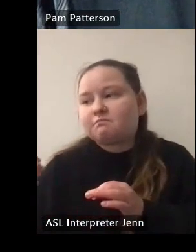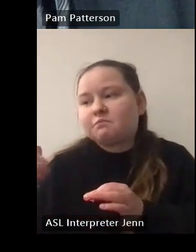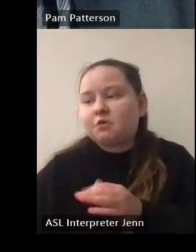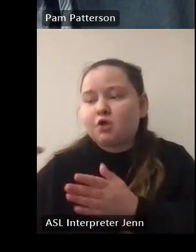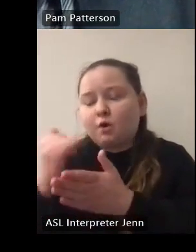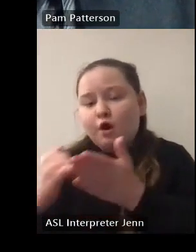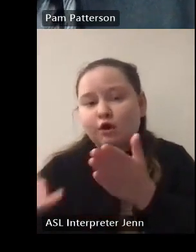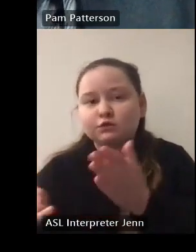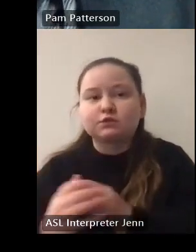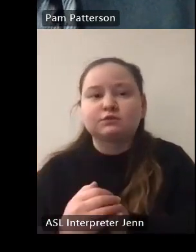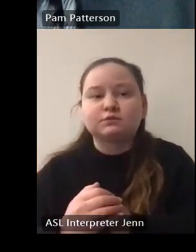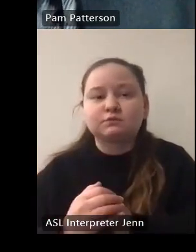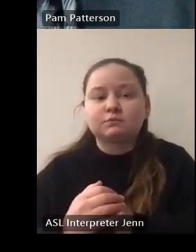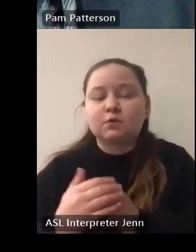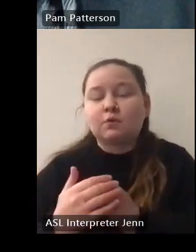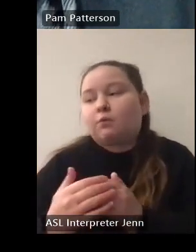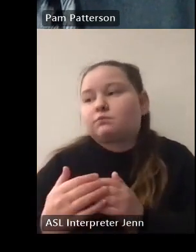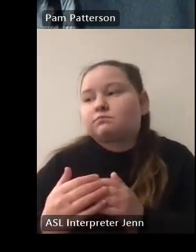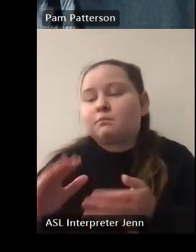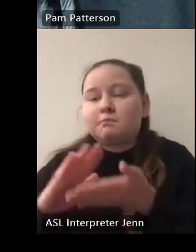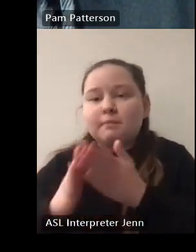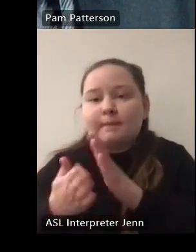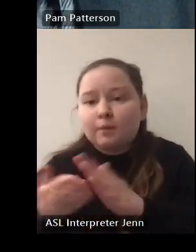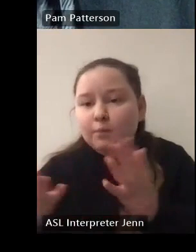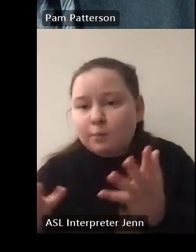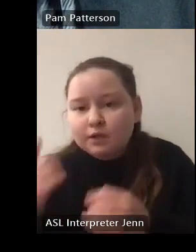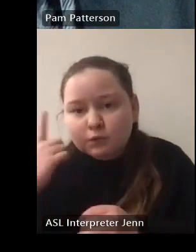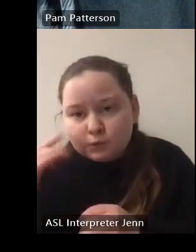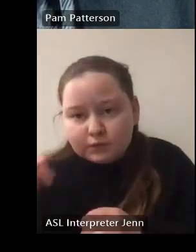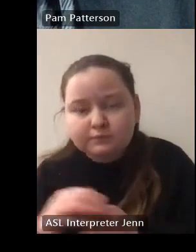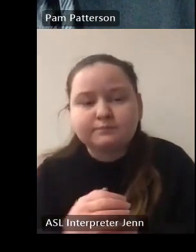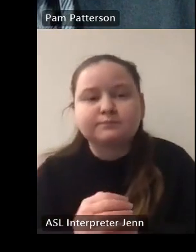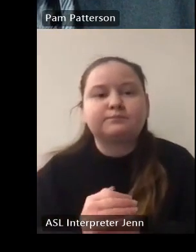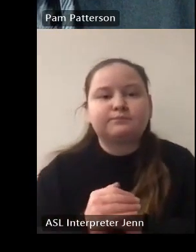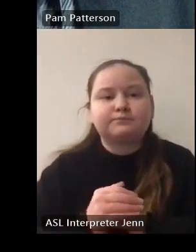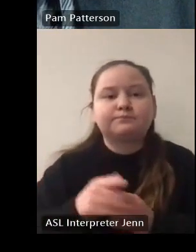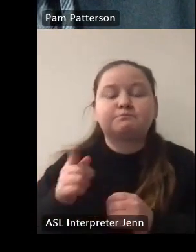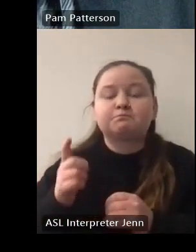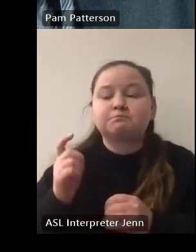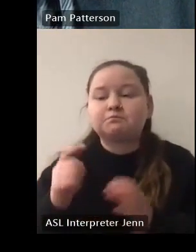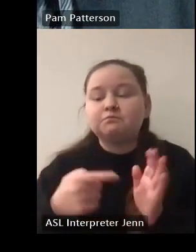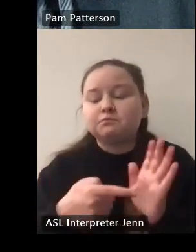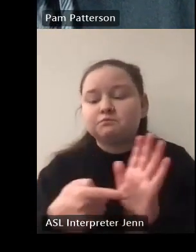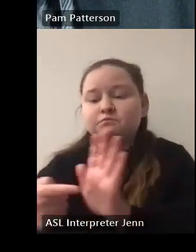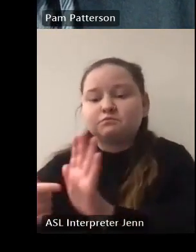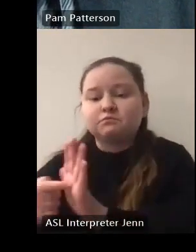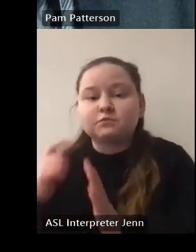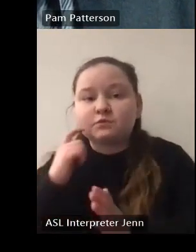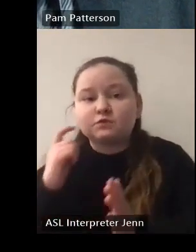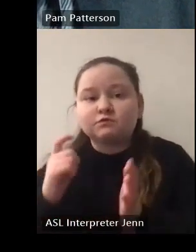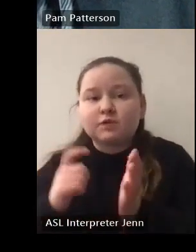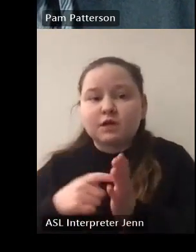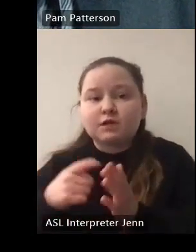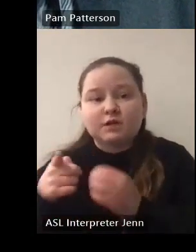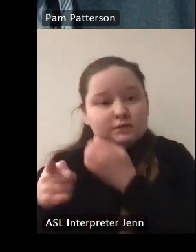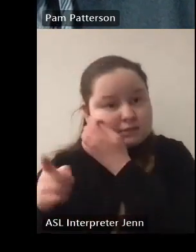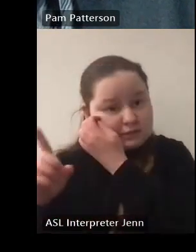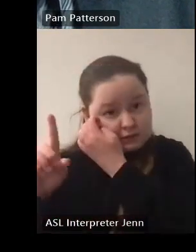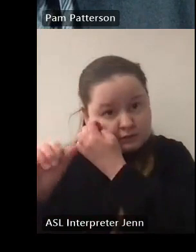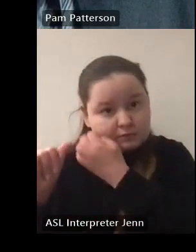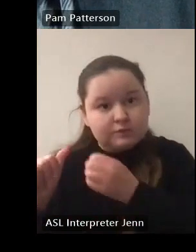be. Siebers' conception of disability aesthetics recognizes the integral place and fullness of disability